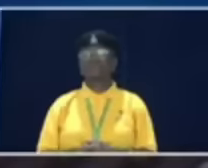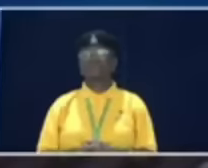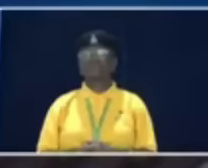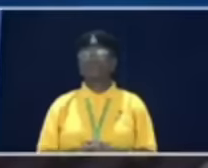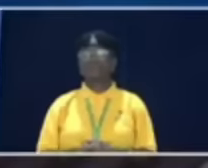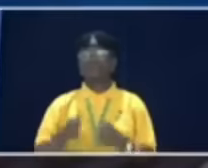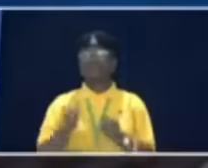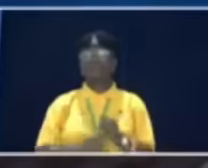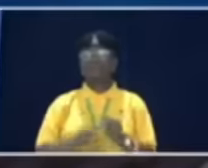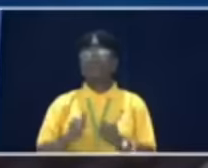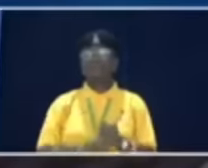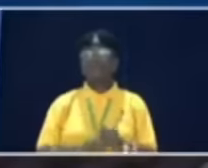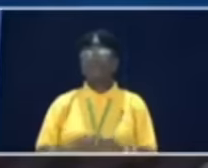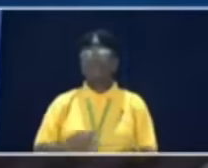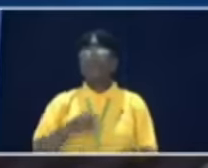Every king saw,